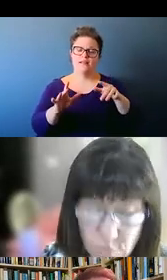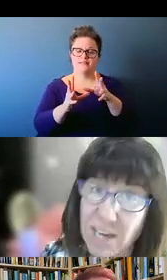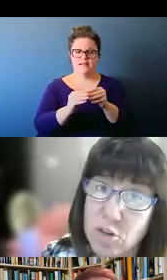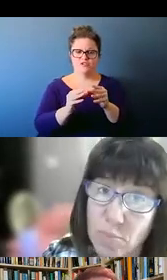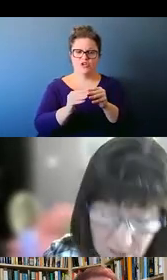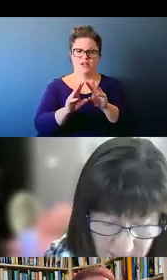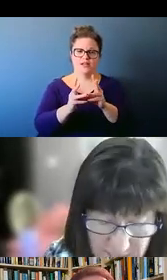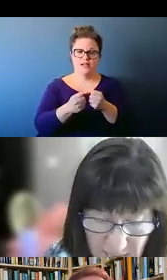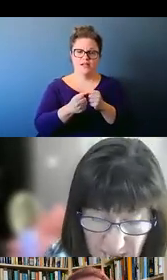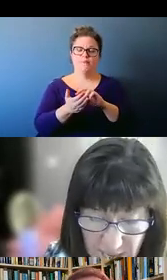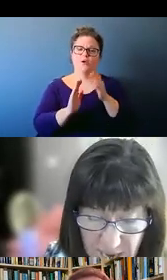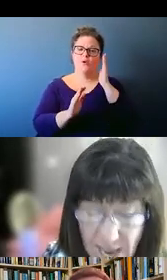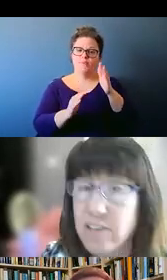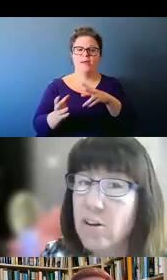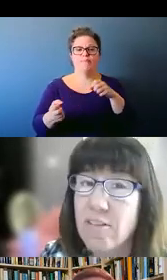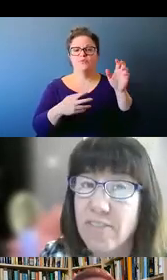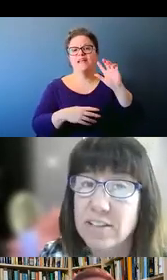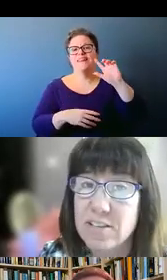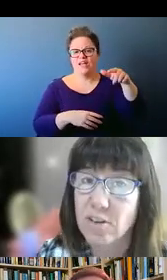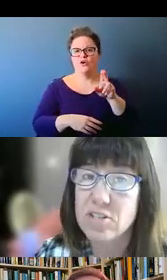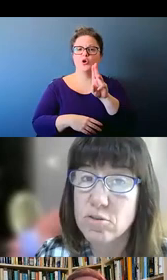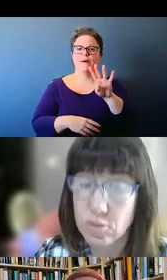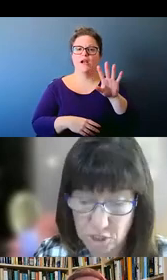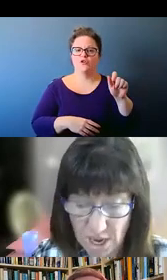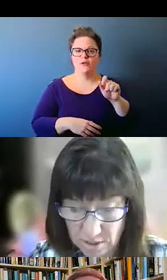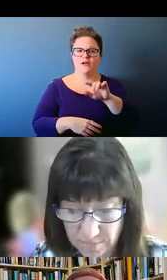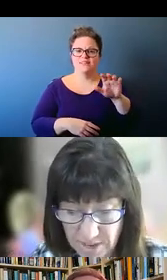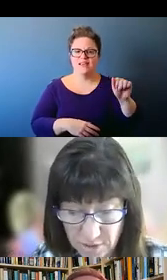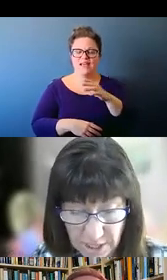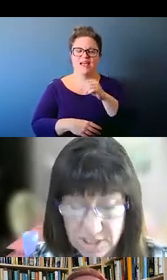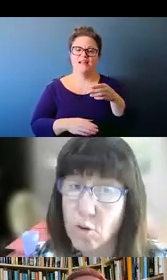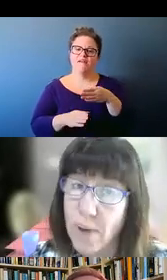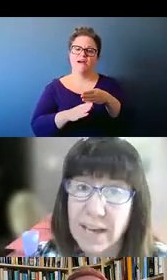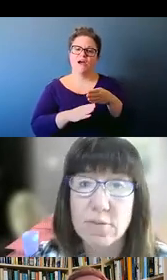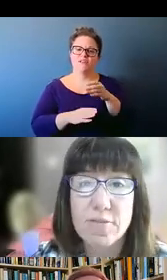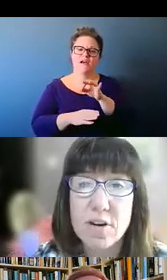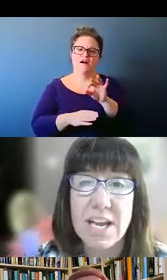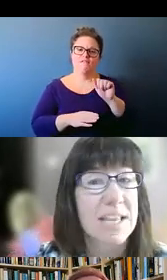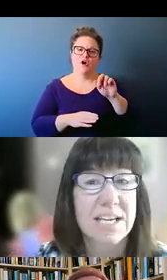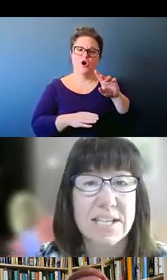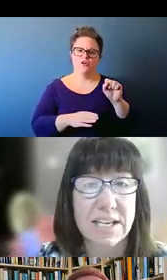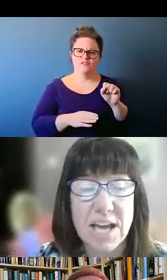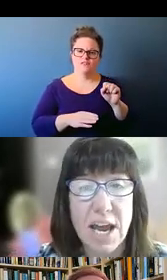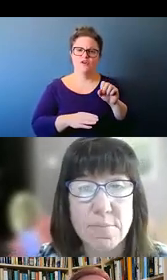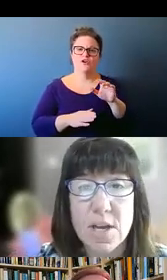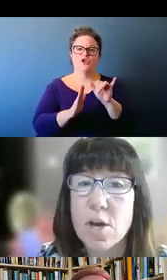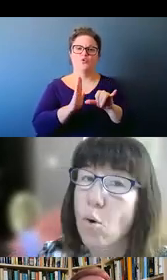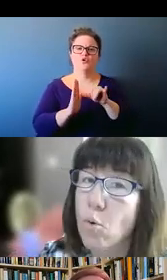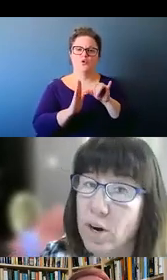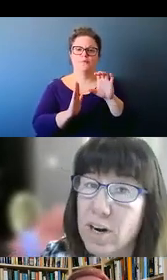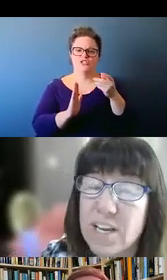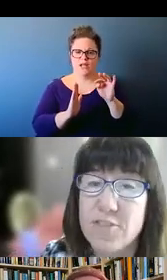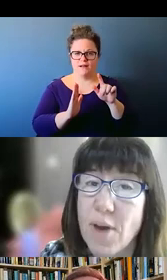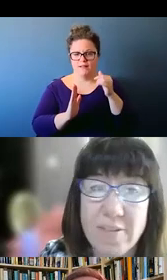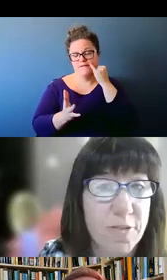on umanitoba.ca and on our Faculty of Arts YouTube channel if you'd like to go back and refer to anything a second time.